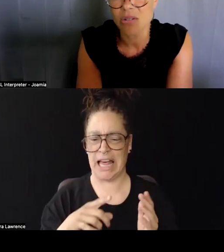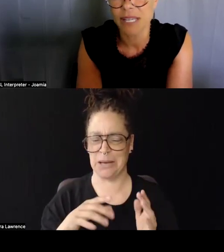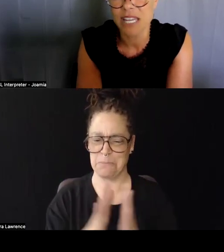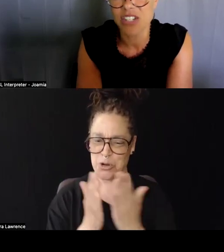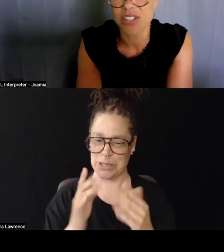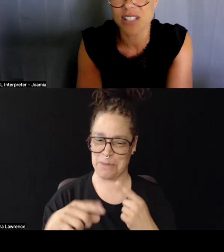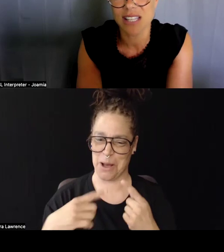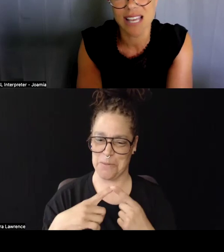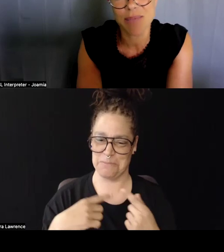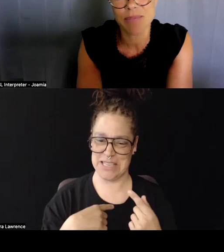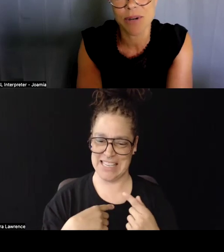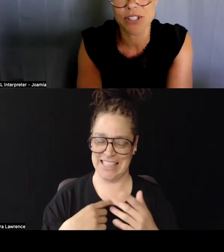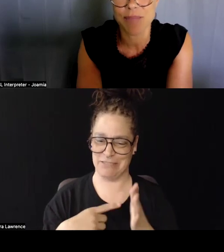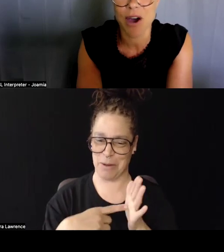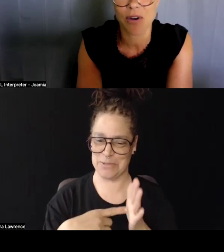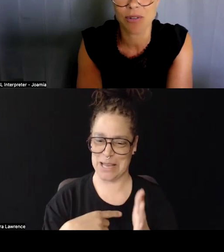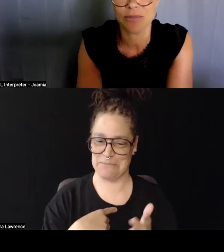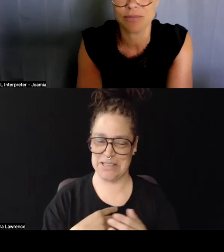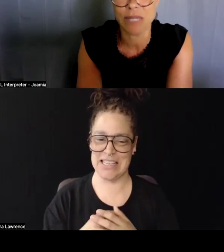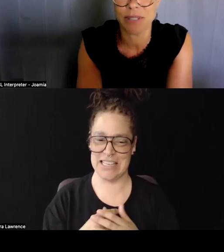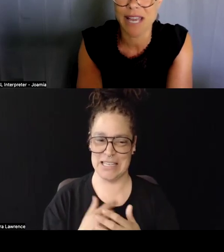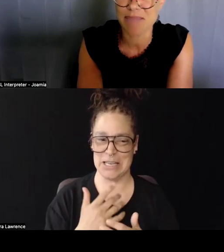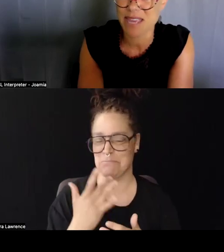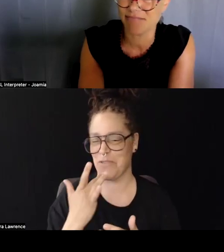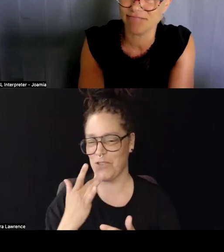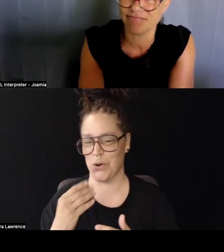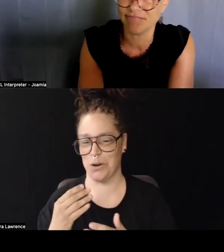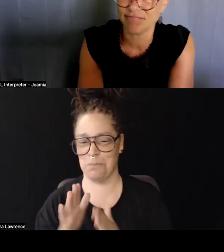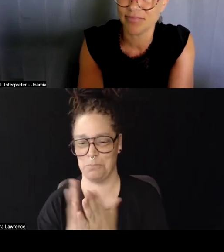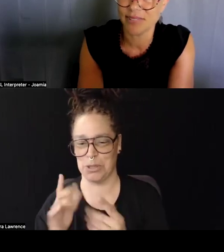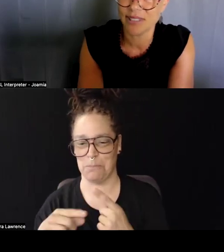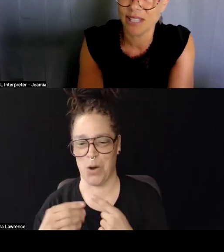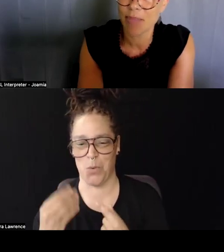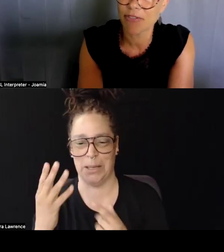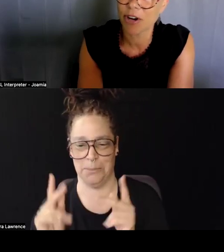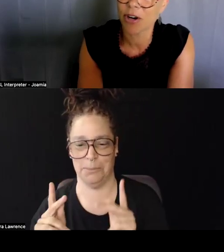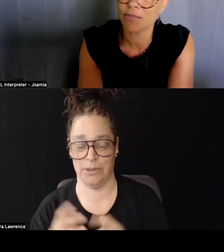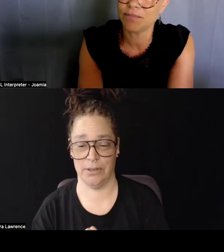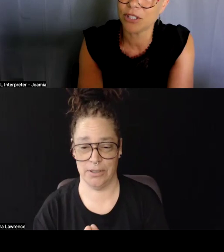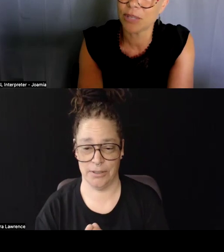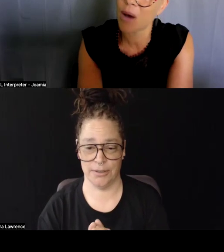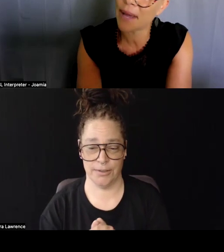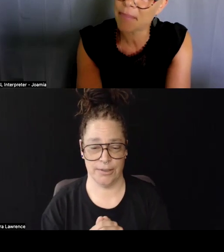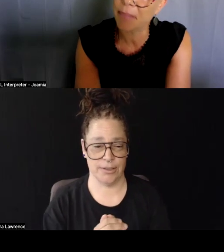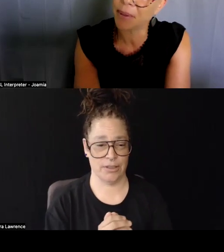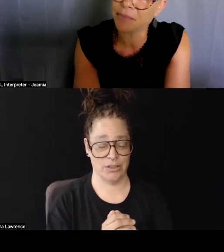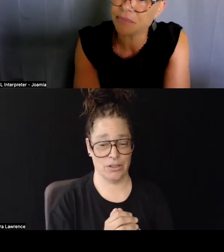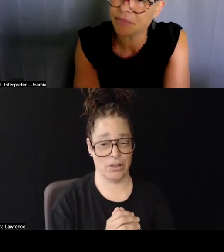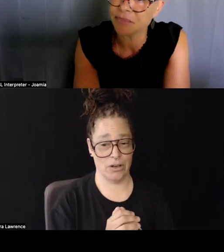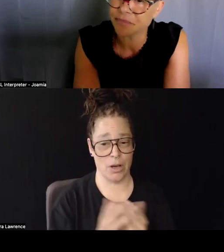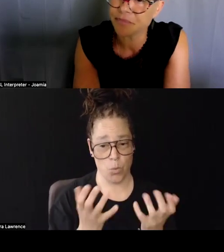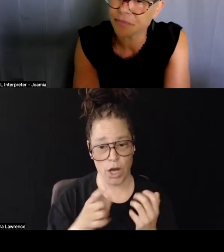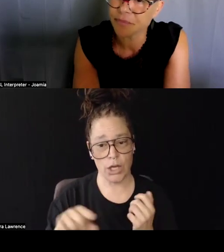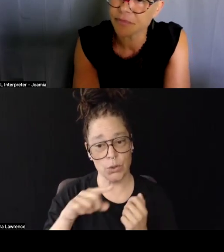Oh, my teacher doesn't like books about people like me. They prefer books about white people.